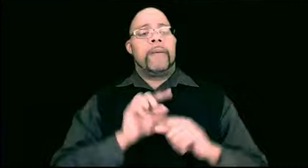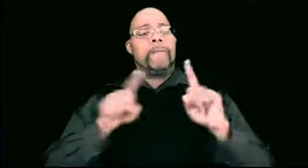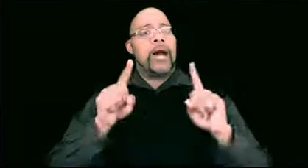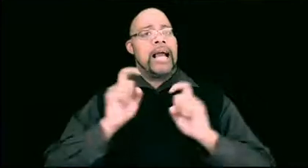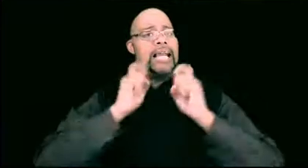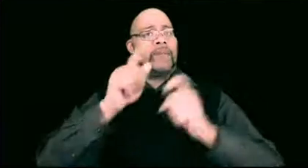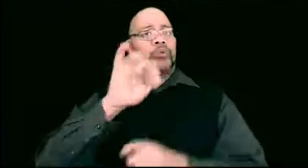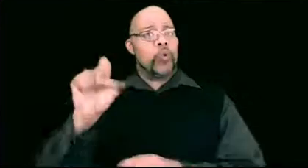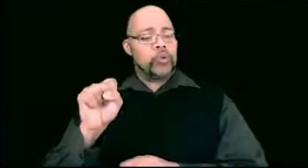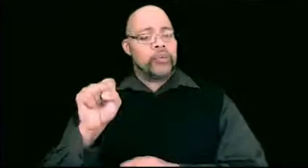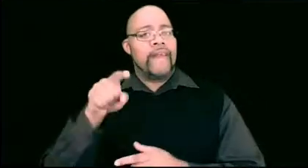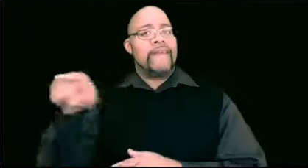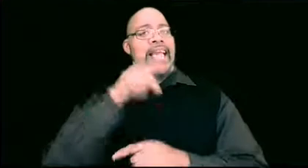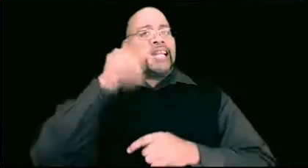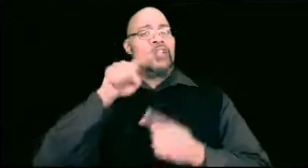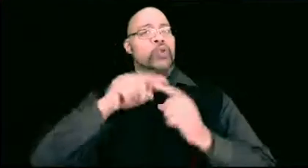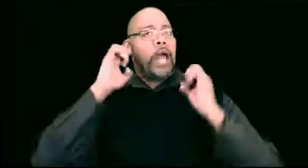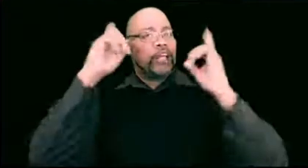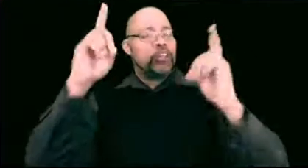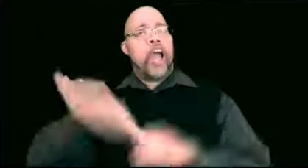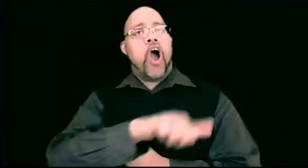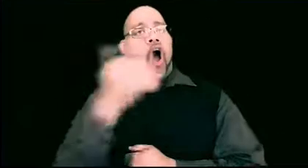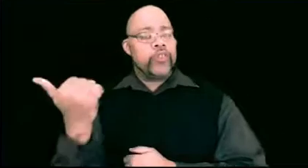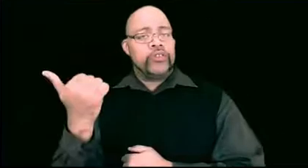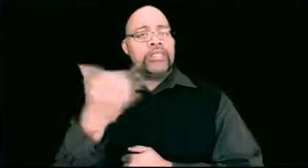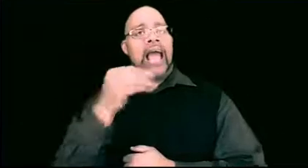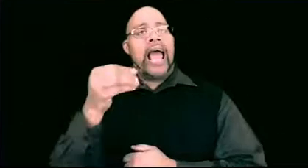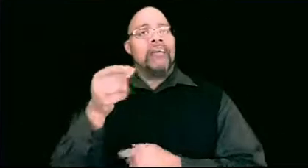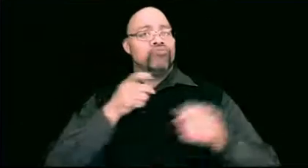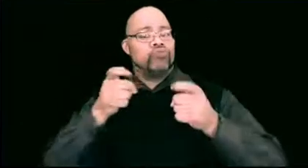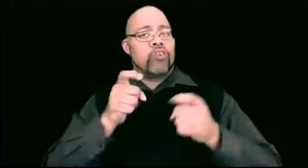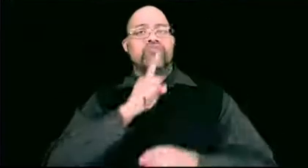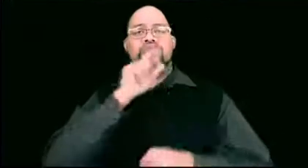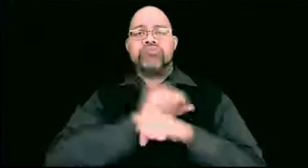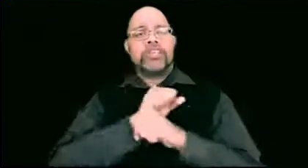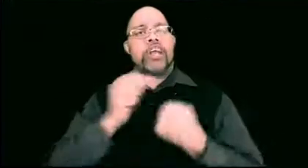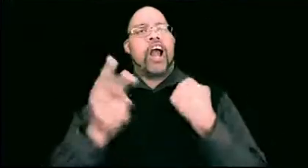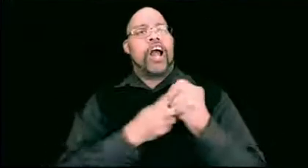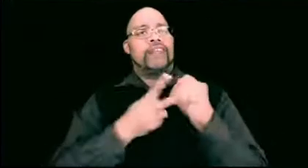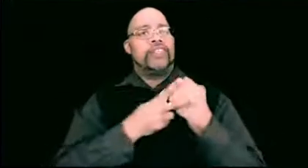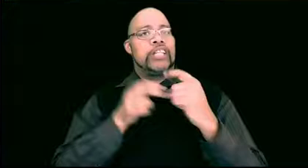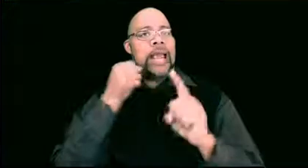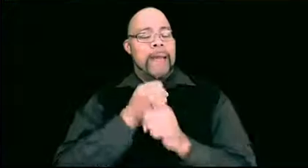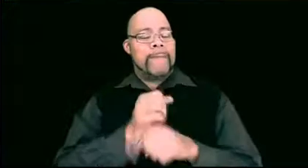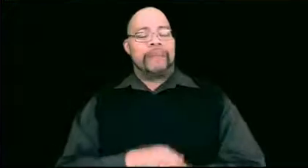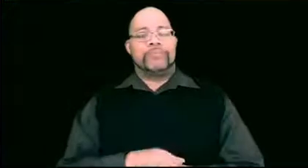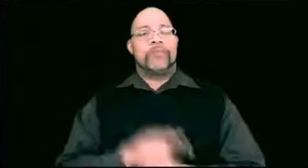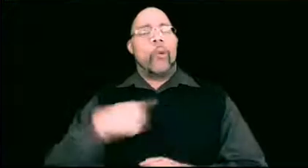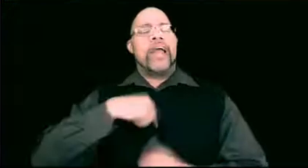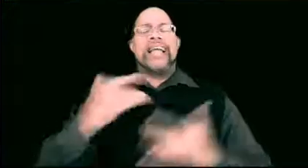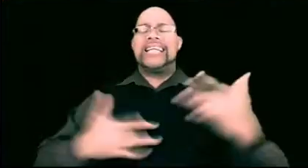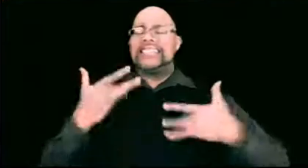new generation of conservationists, but arm them with the tools they need to educate others and drive